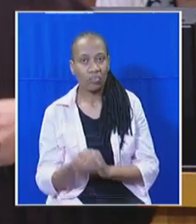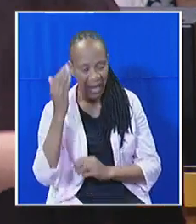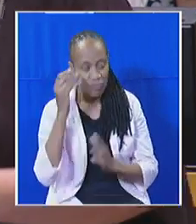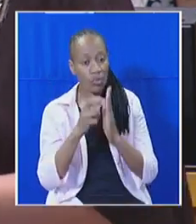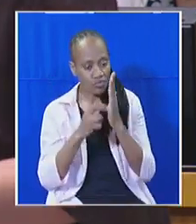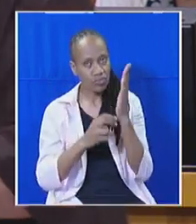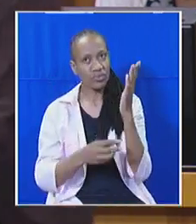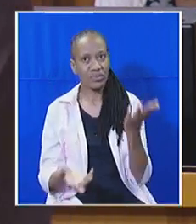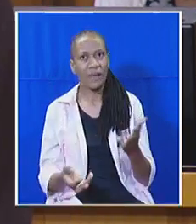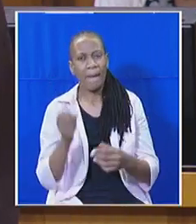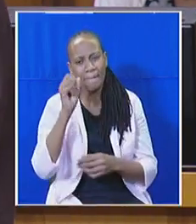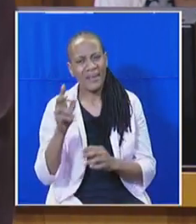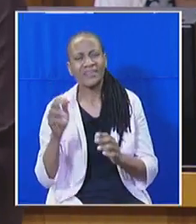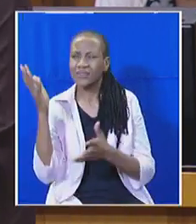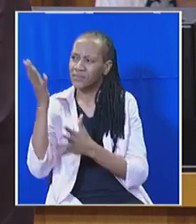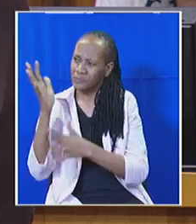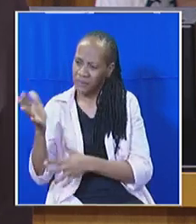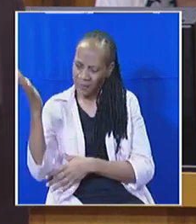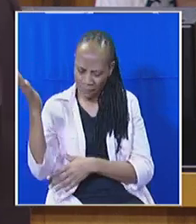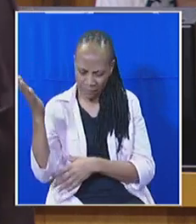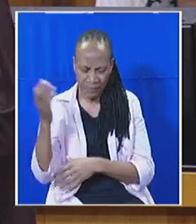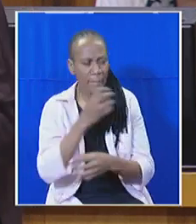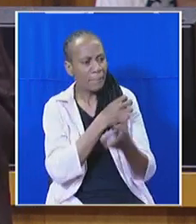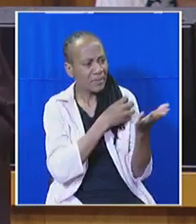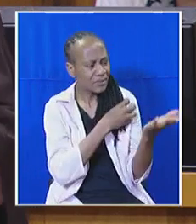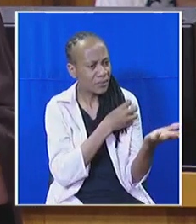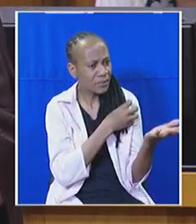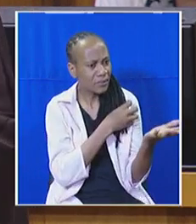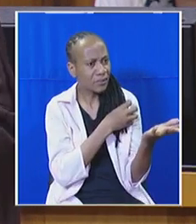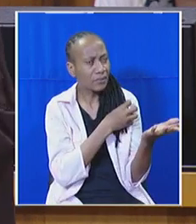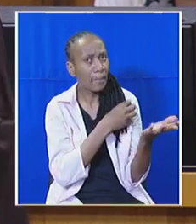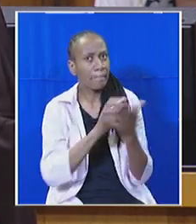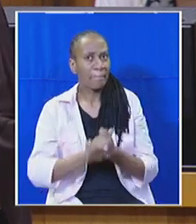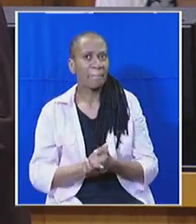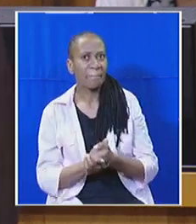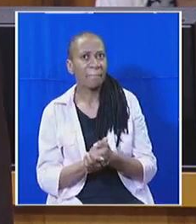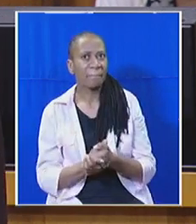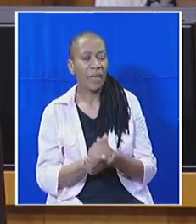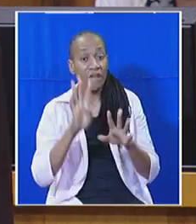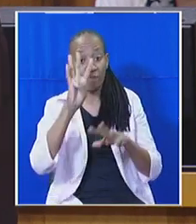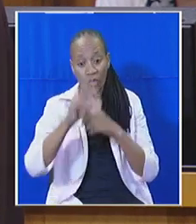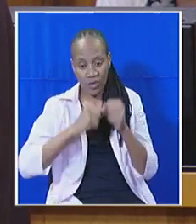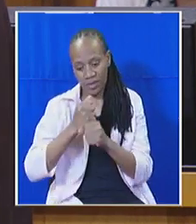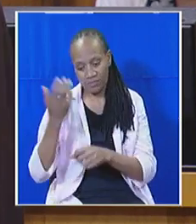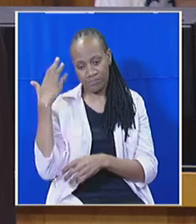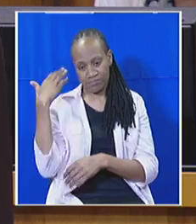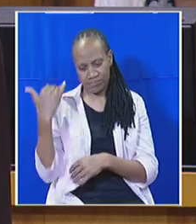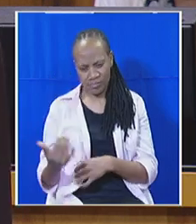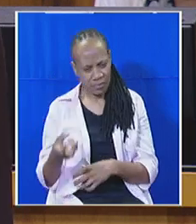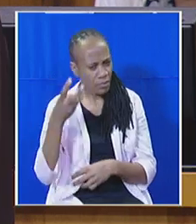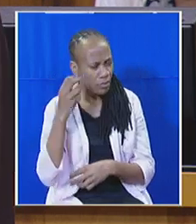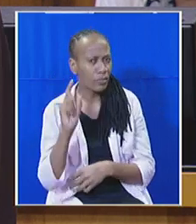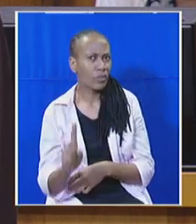rules. But Deputy Speaker, through you, Minister, taking into consideration that about 4 years ago, it was said that